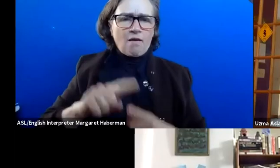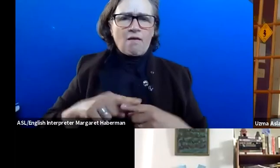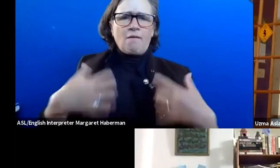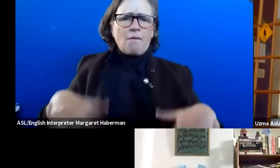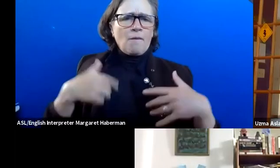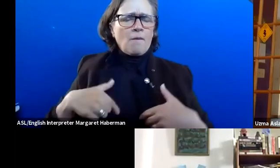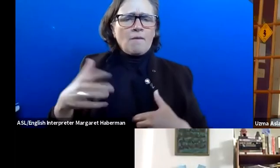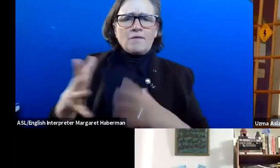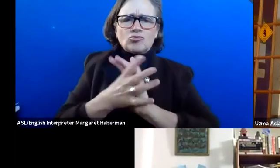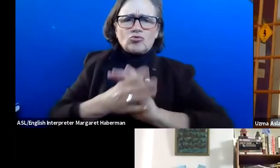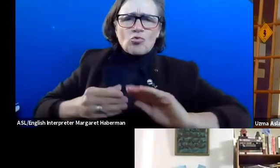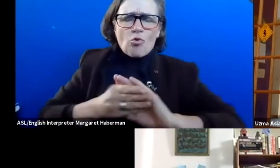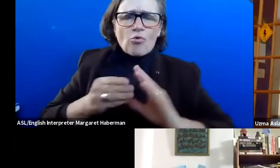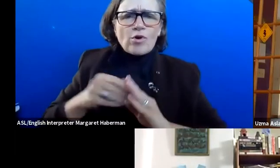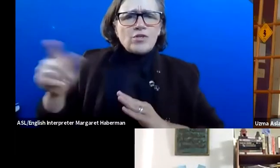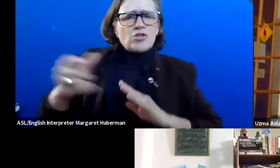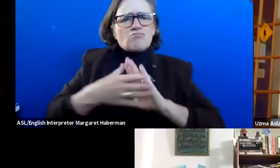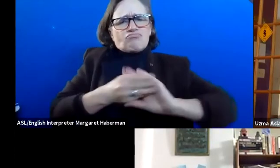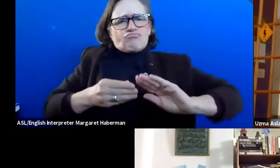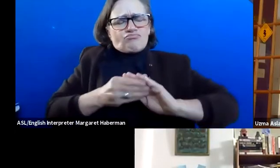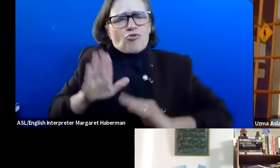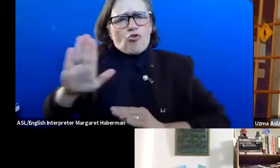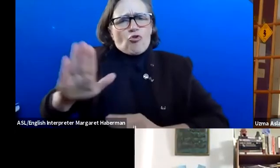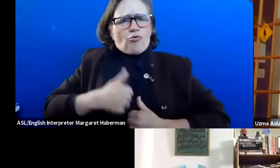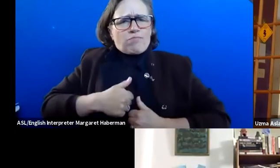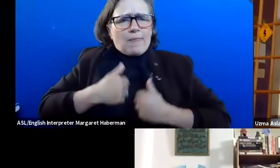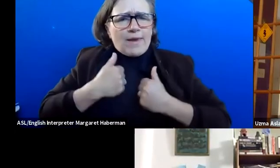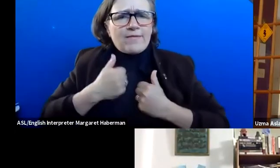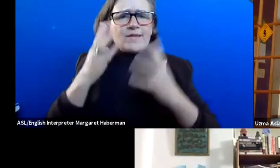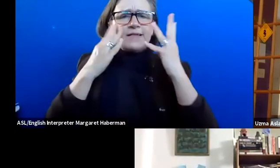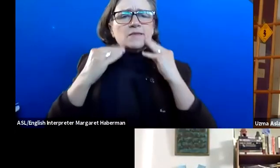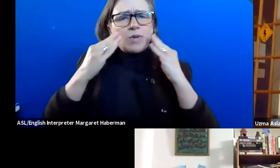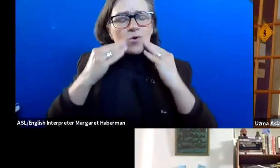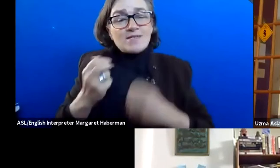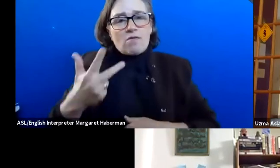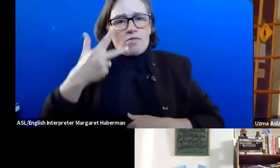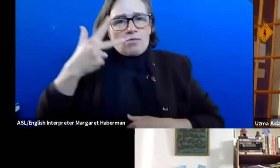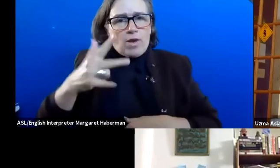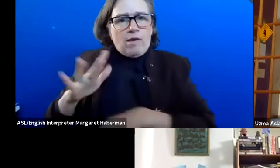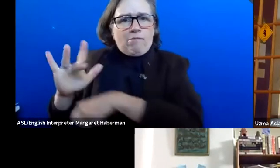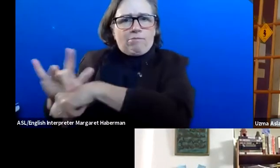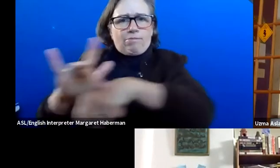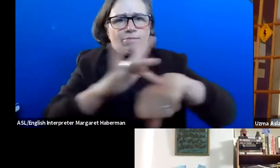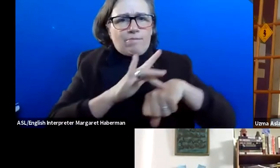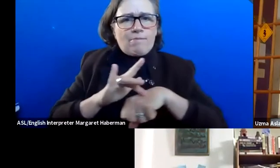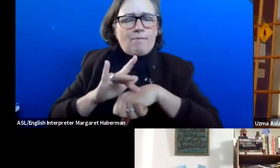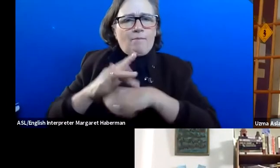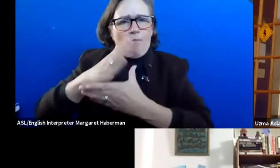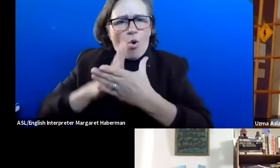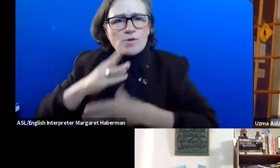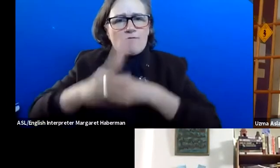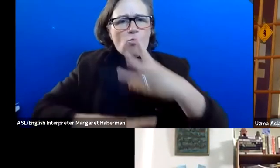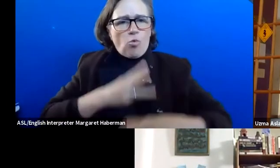embodied, lived experience across 3 continents, generously, fiercely, to visibilize that which